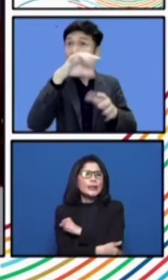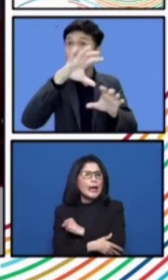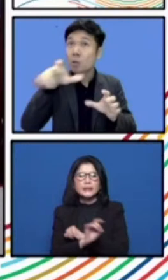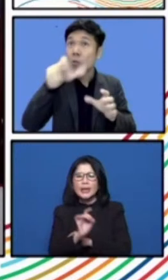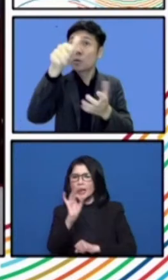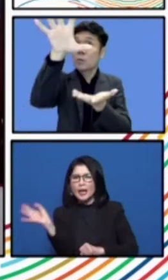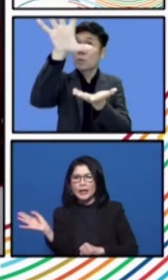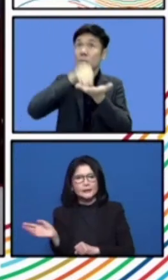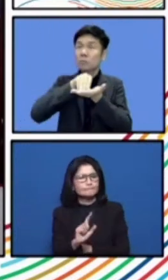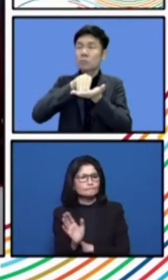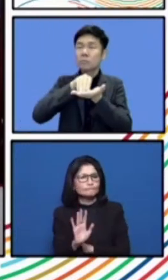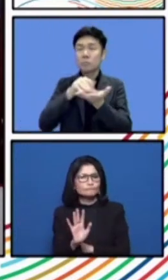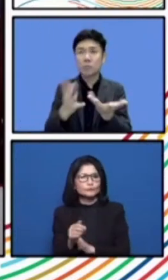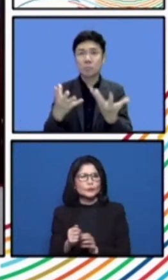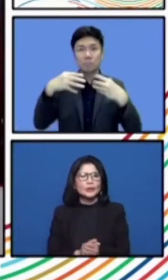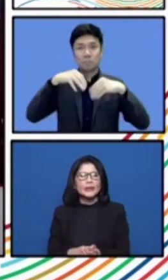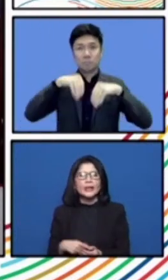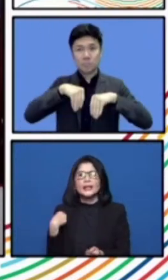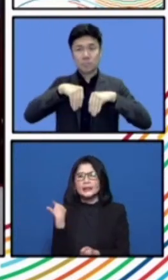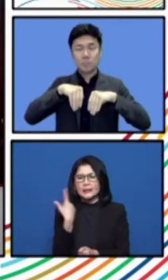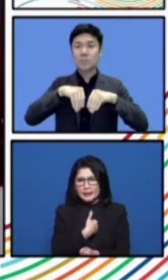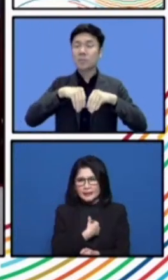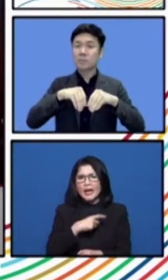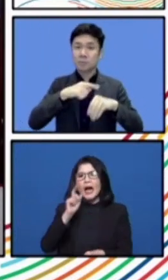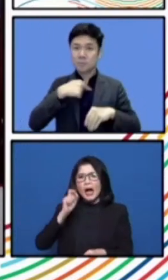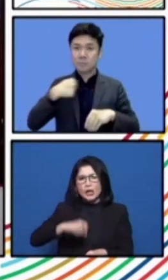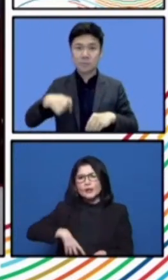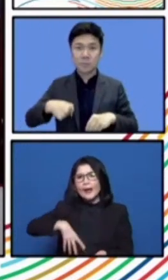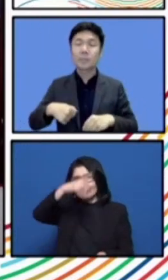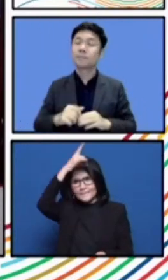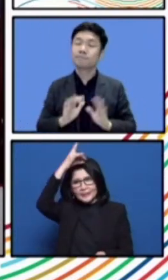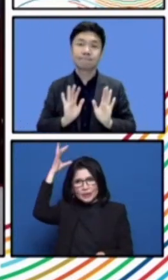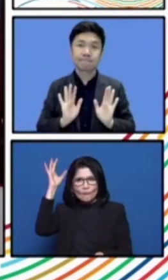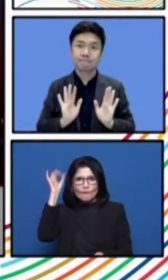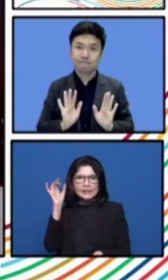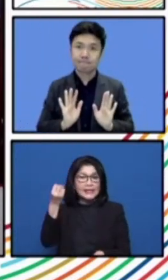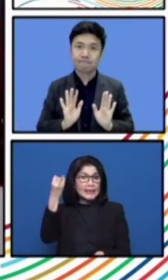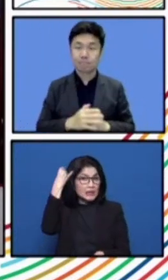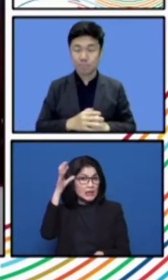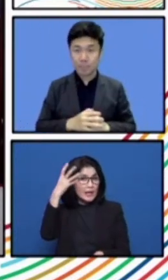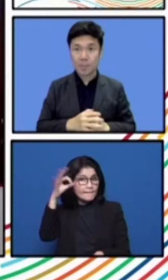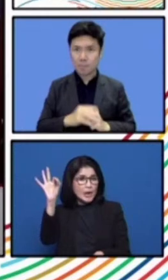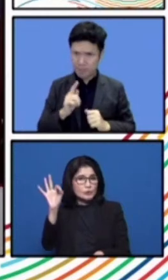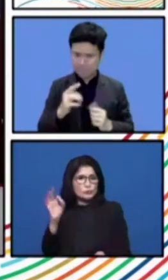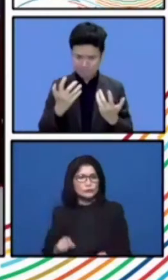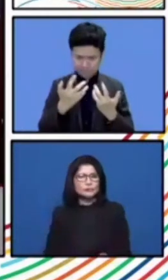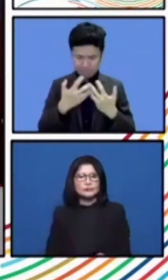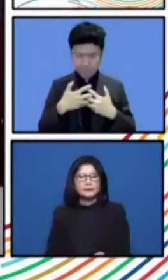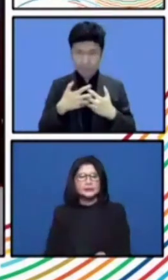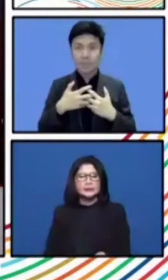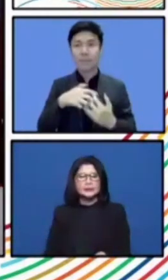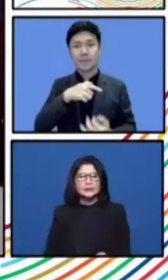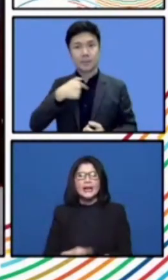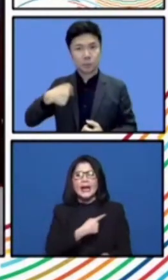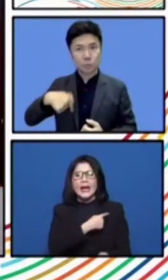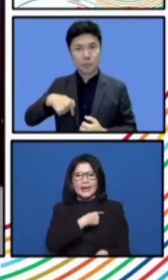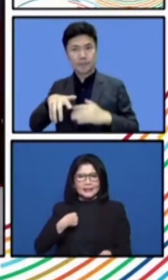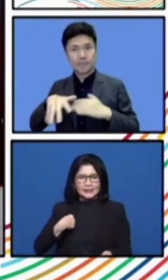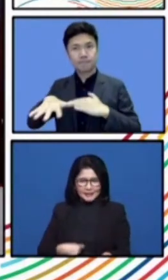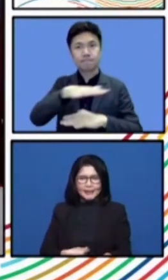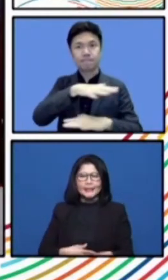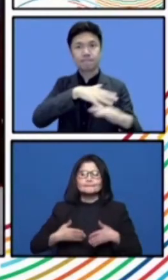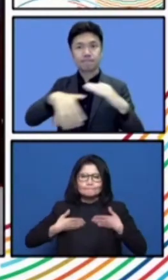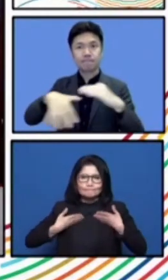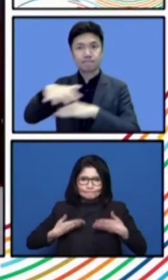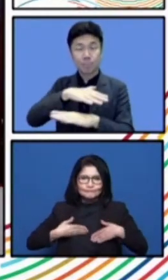important to conclude China is willing to string exchange and collaboration with